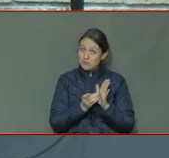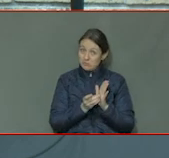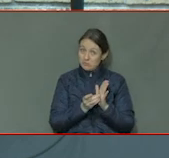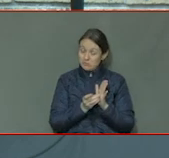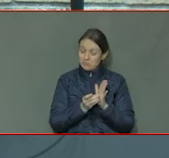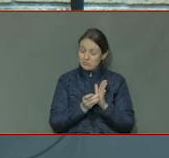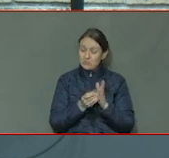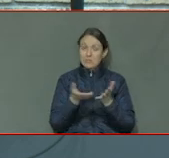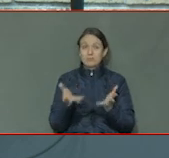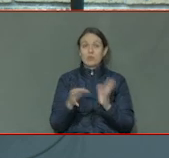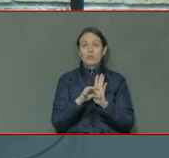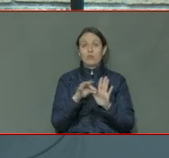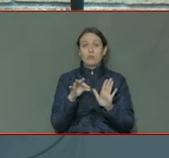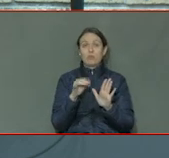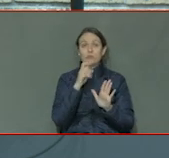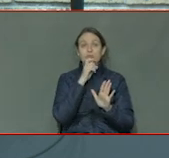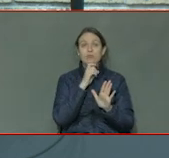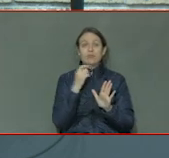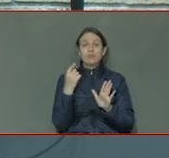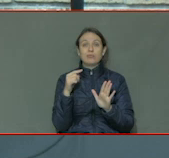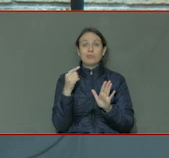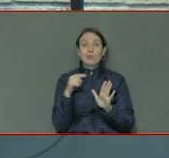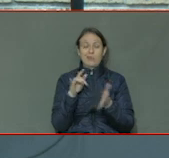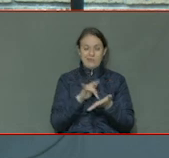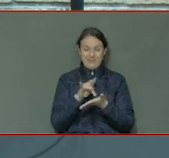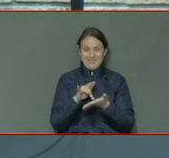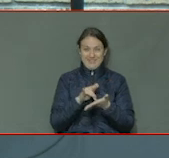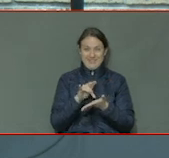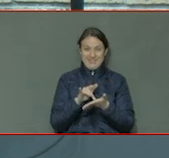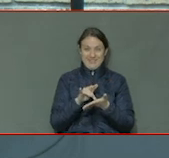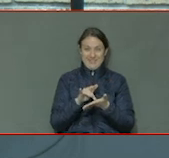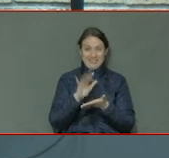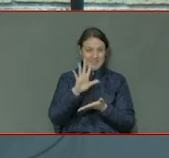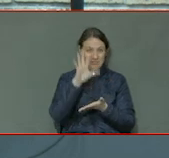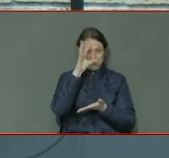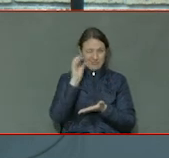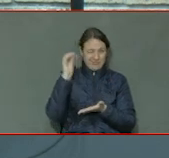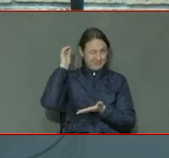this now in doing the calculation, but that's what you have to know about momentum.